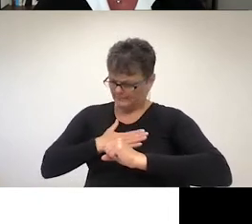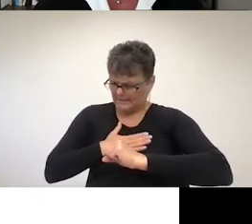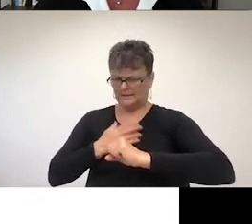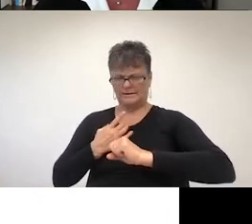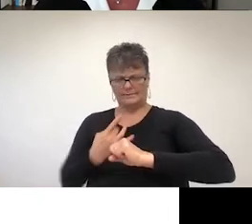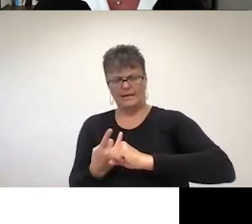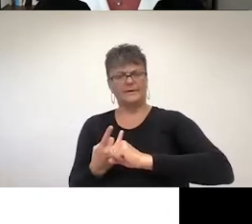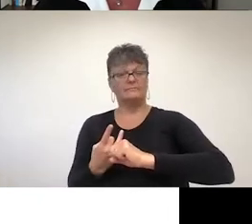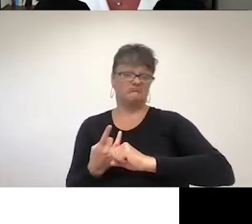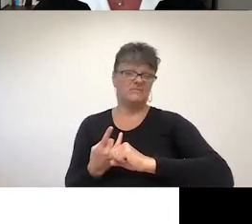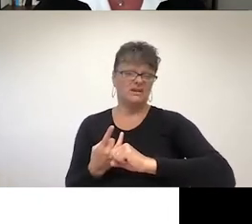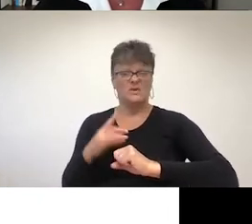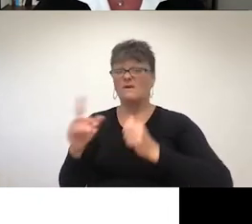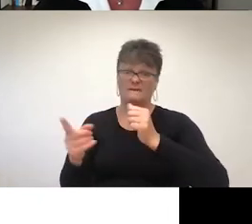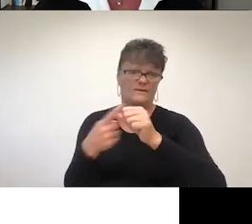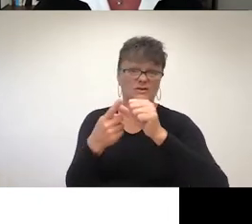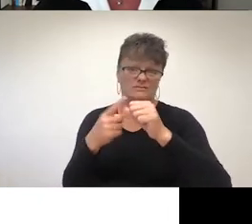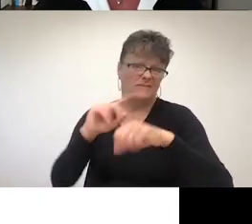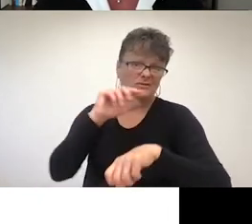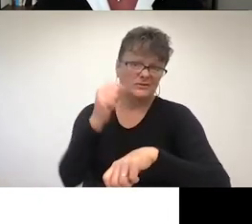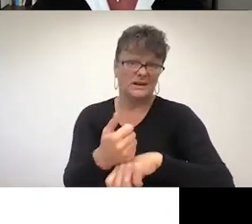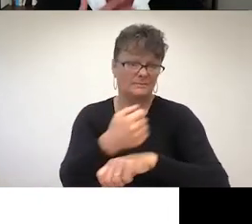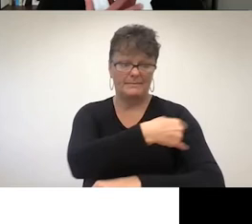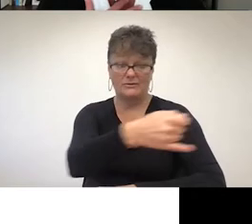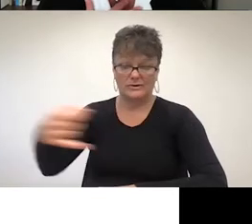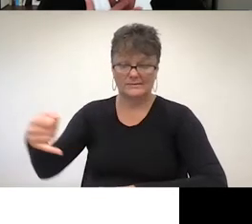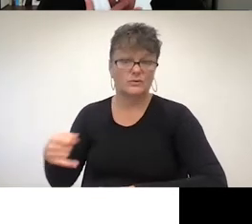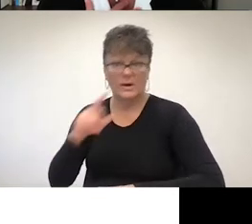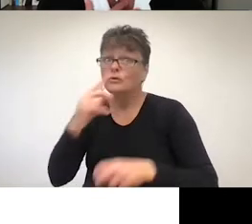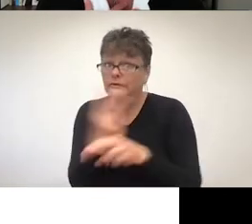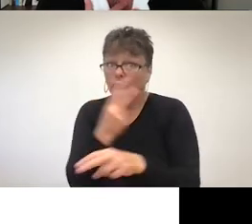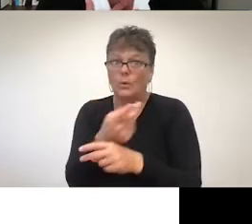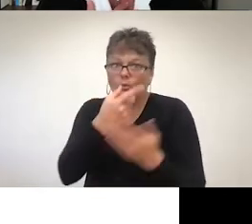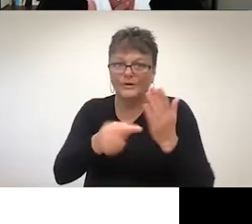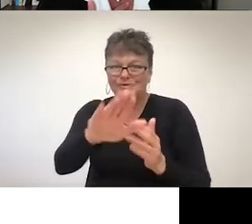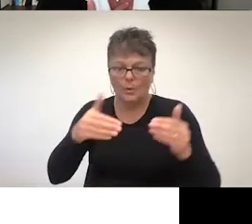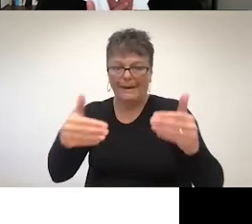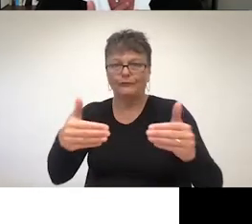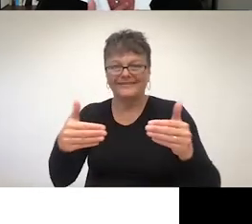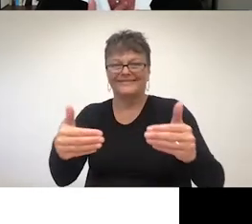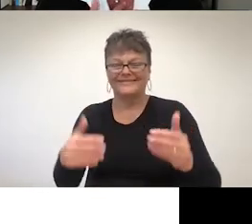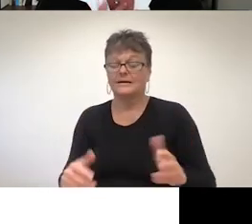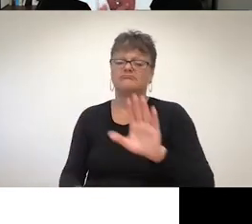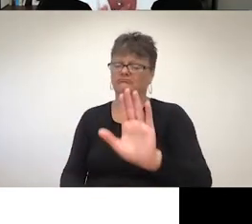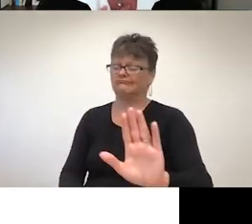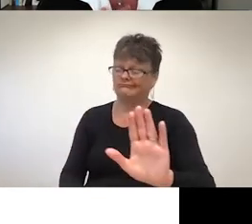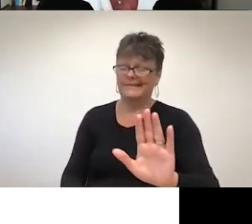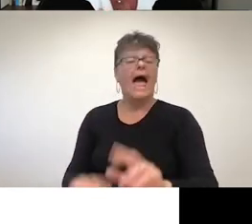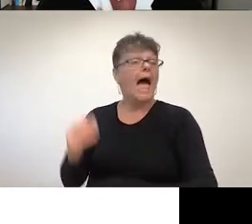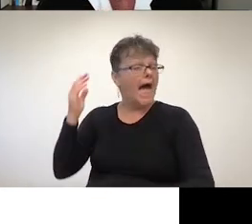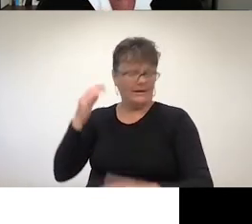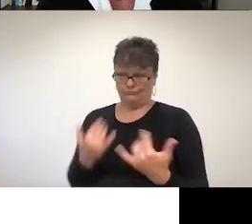do need to define and protect our boundaries. I have been guilty. In fact, I'm struggling to meet a deadline right